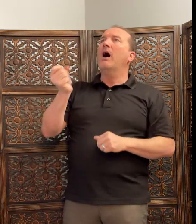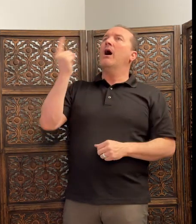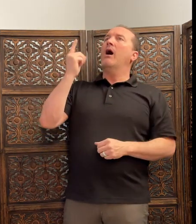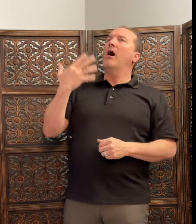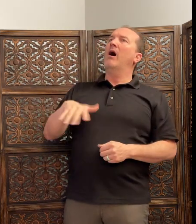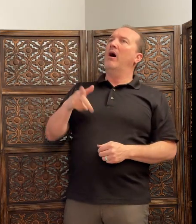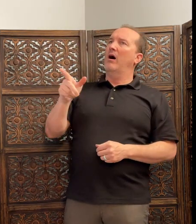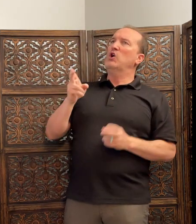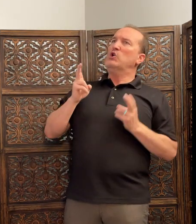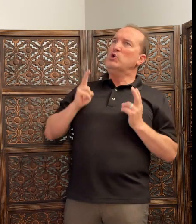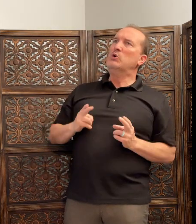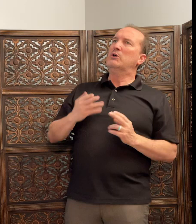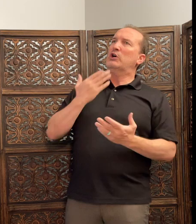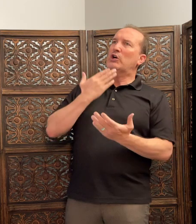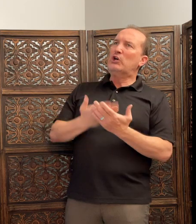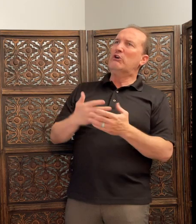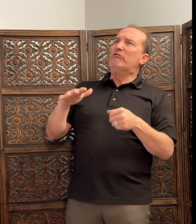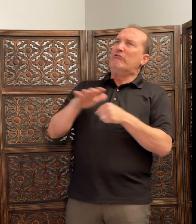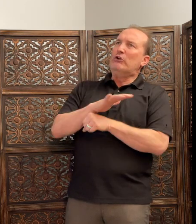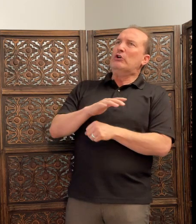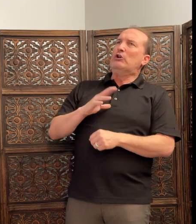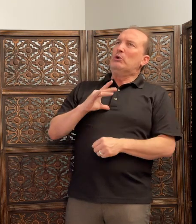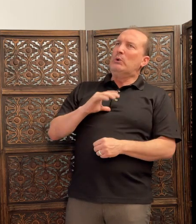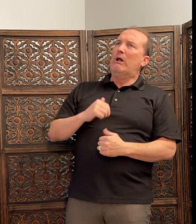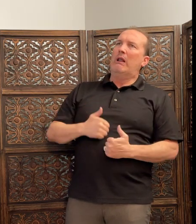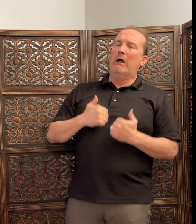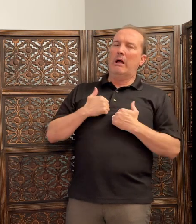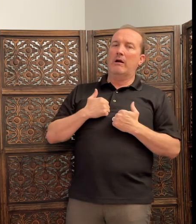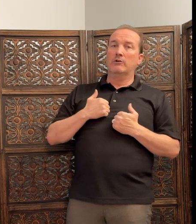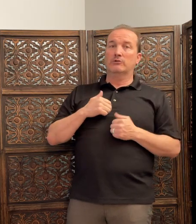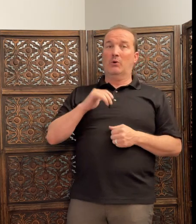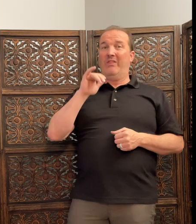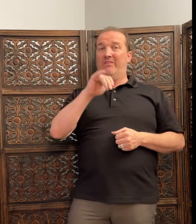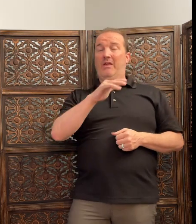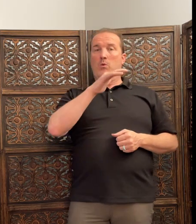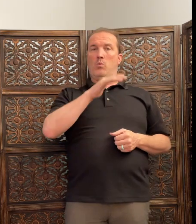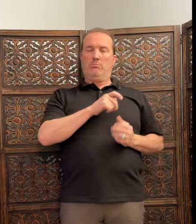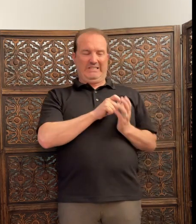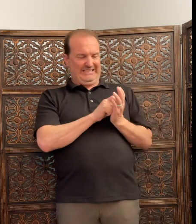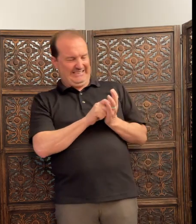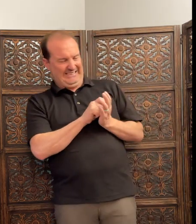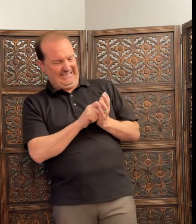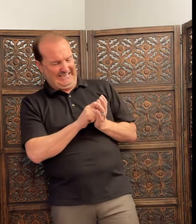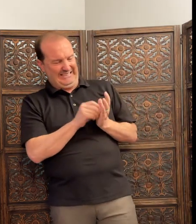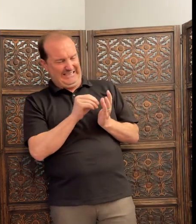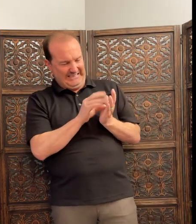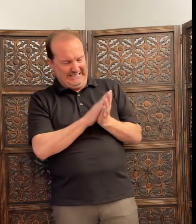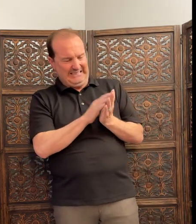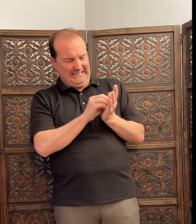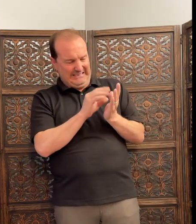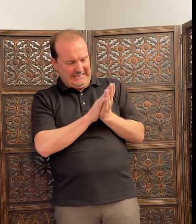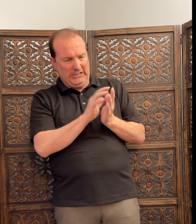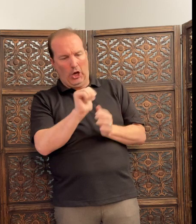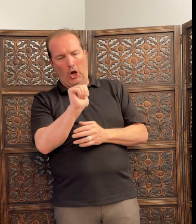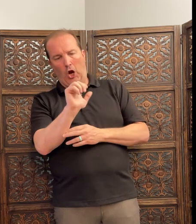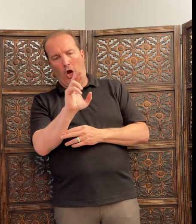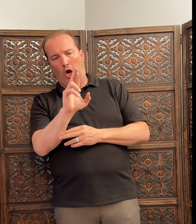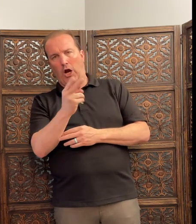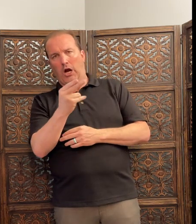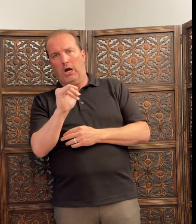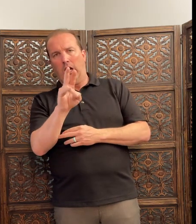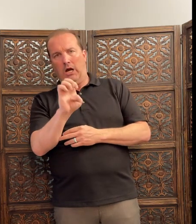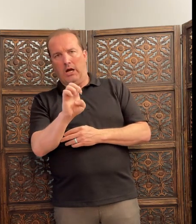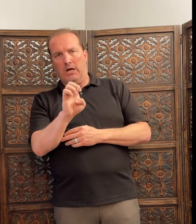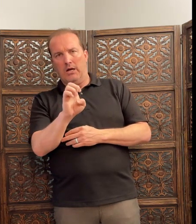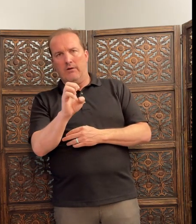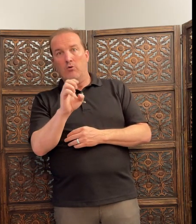of Black lives. By including the stories of the folk, Zora Neale Hurston was creating an archive or a record